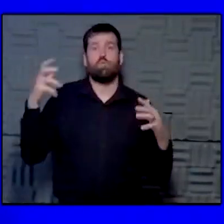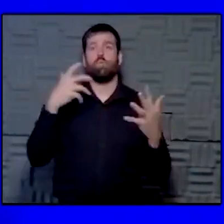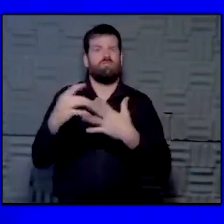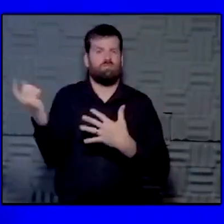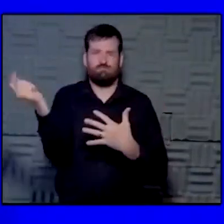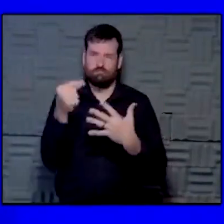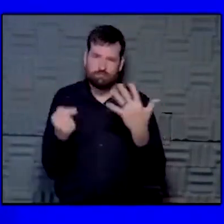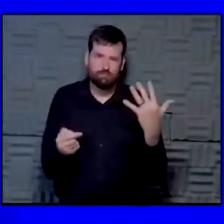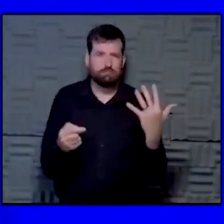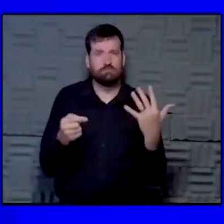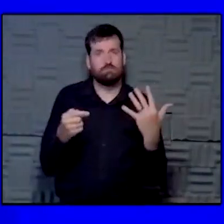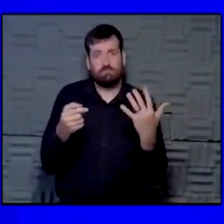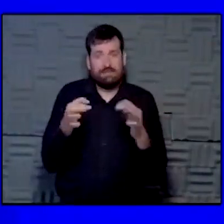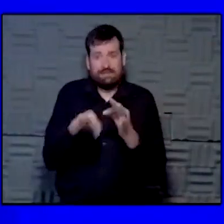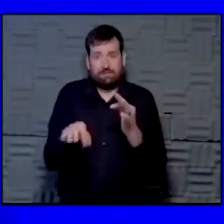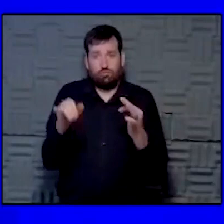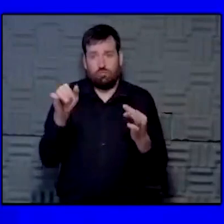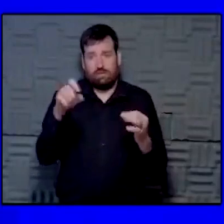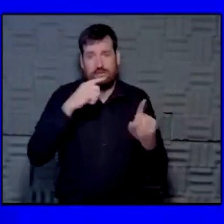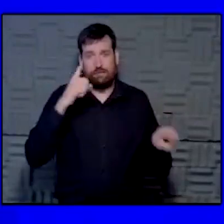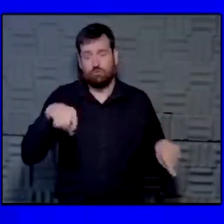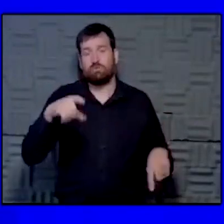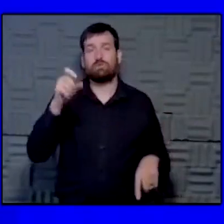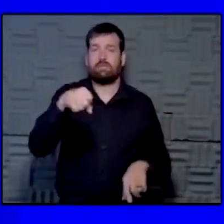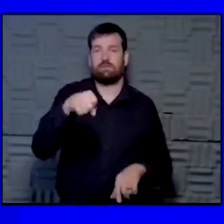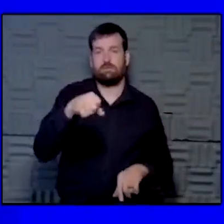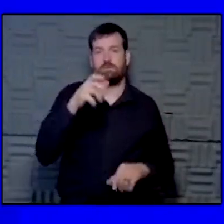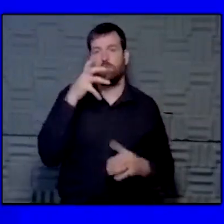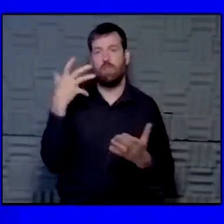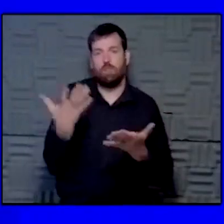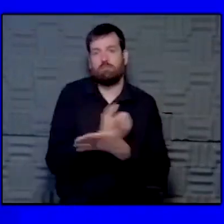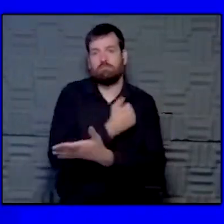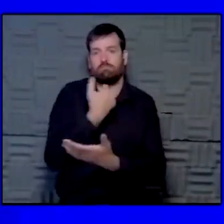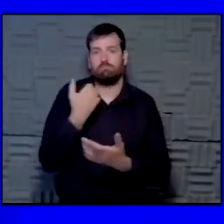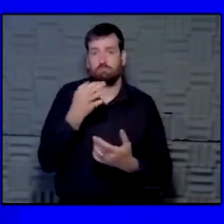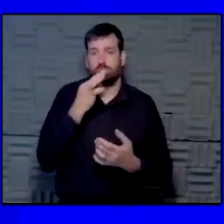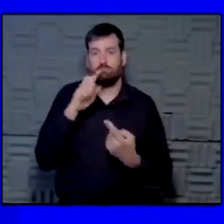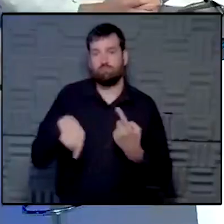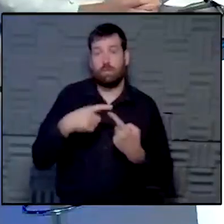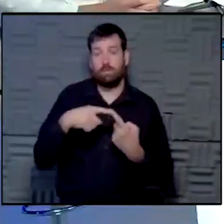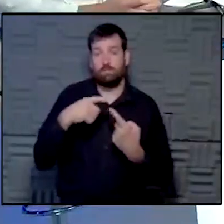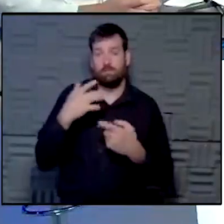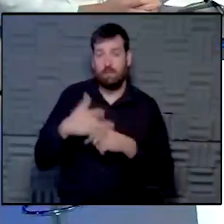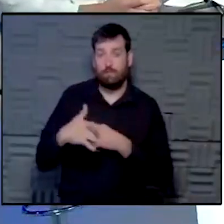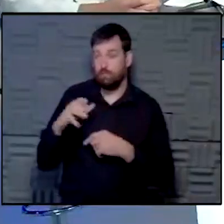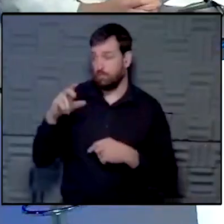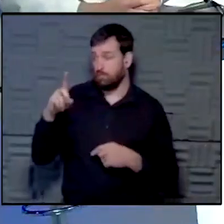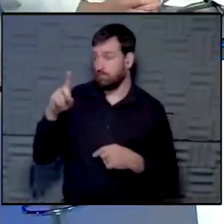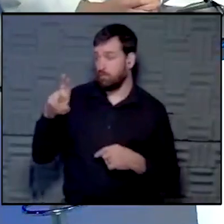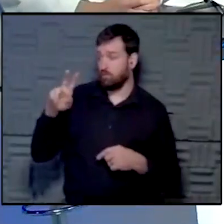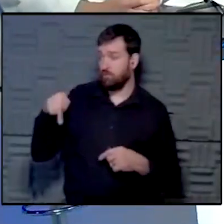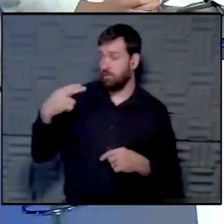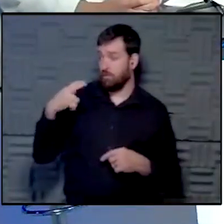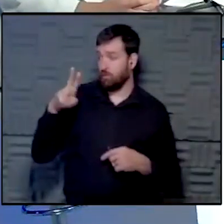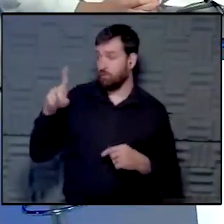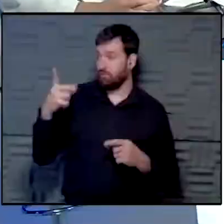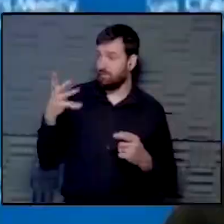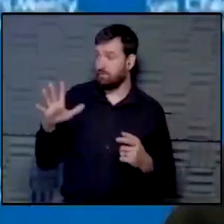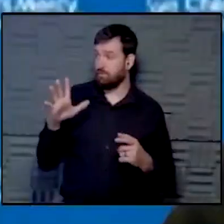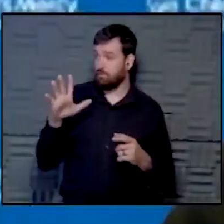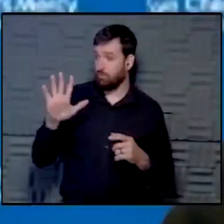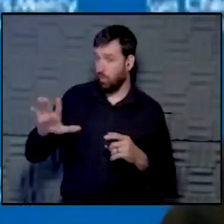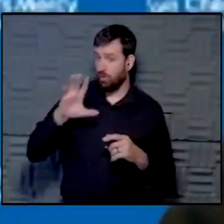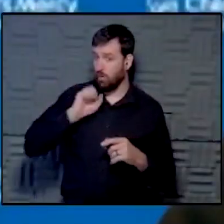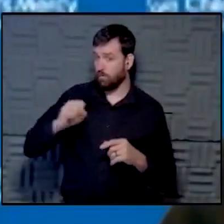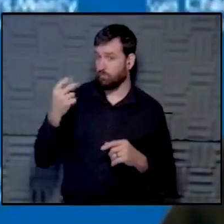think overall the simple answer is yes. They are going to get it as soon as it's available. And Dr. Pahud, you said your 12-year-old has already been in a trial